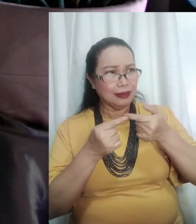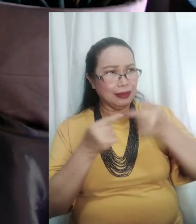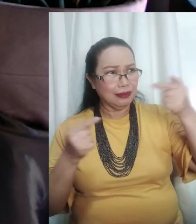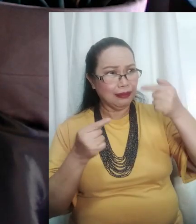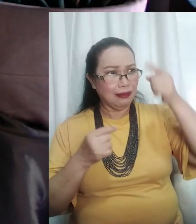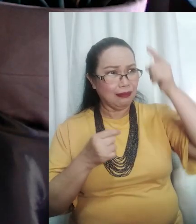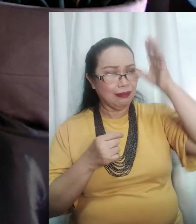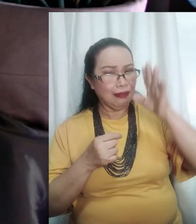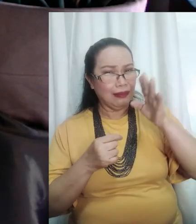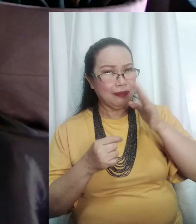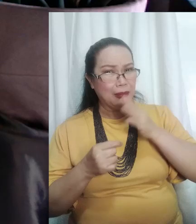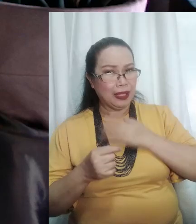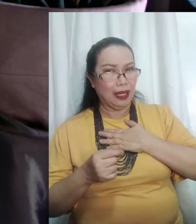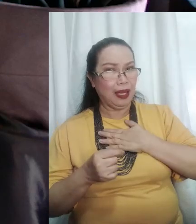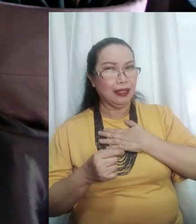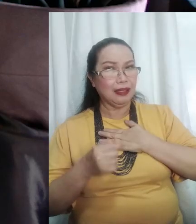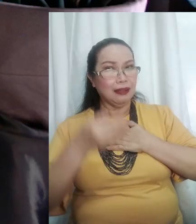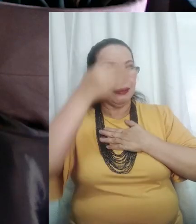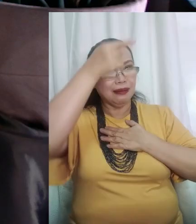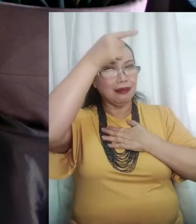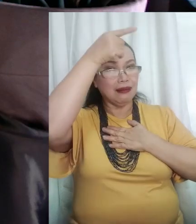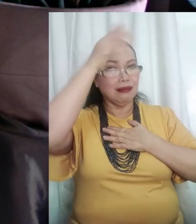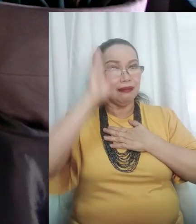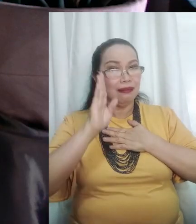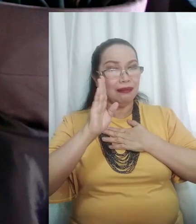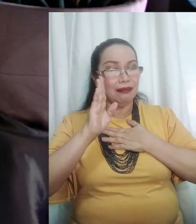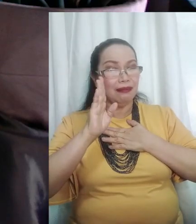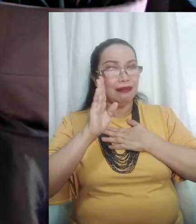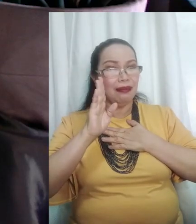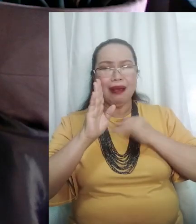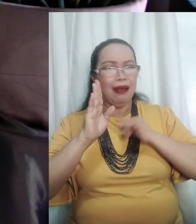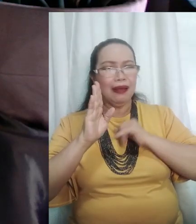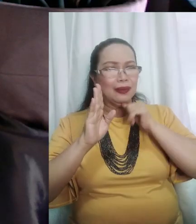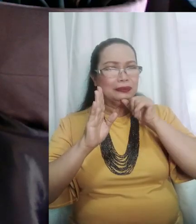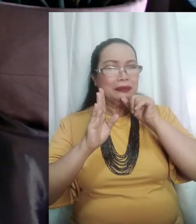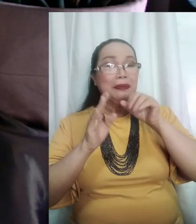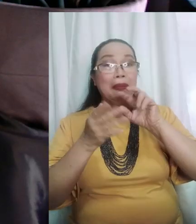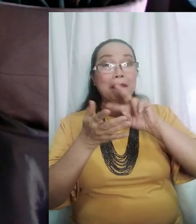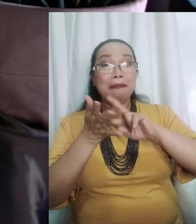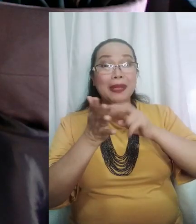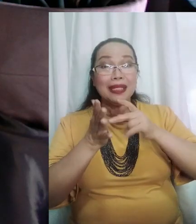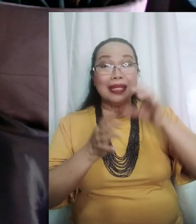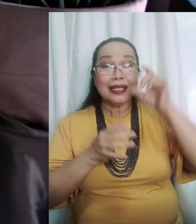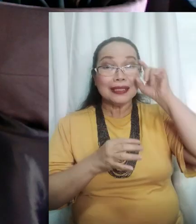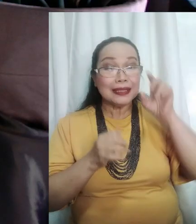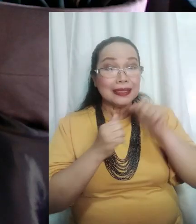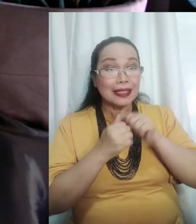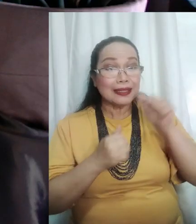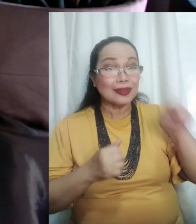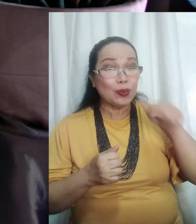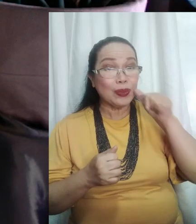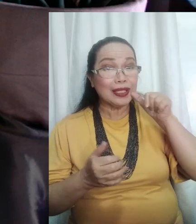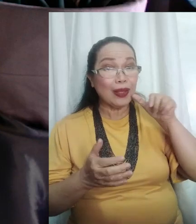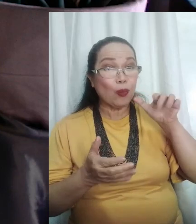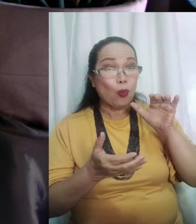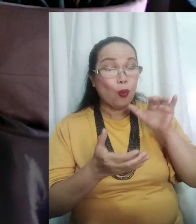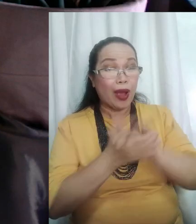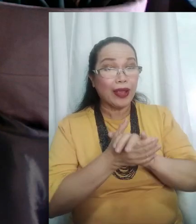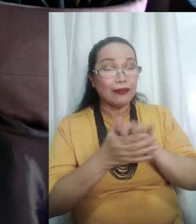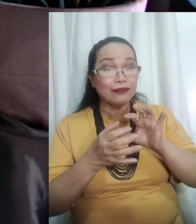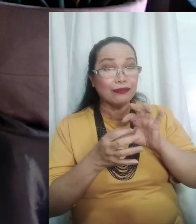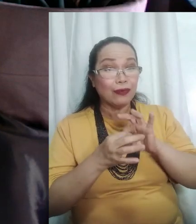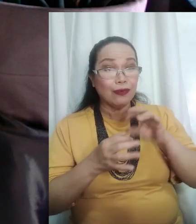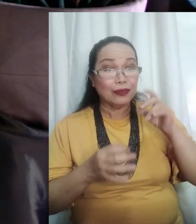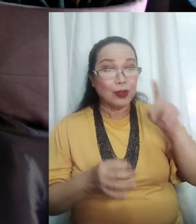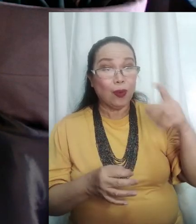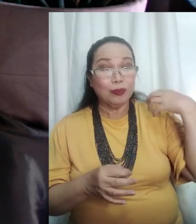against Elohim?" Yun po yung ginamit na word. That's the God of the Hebrews. Parang